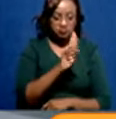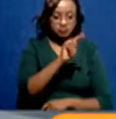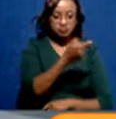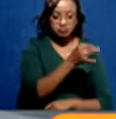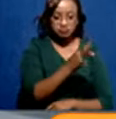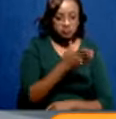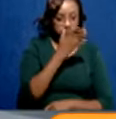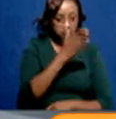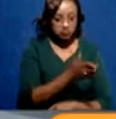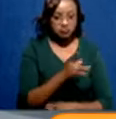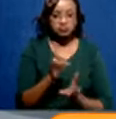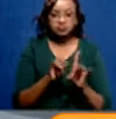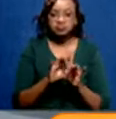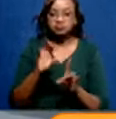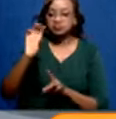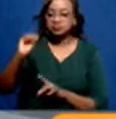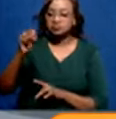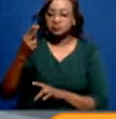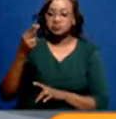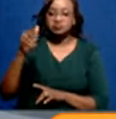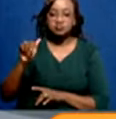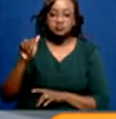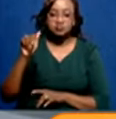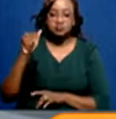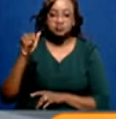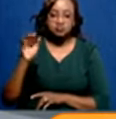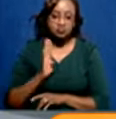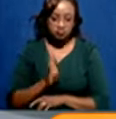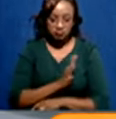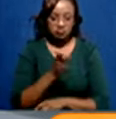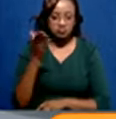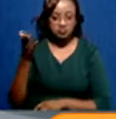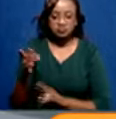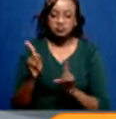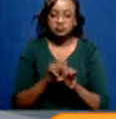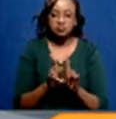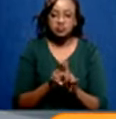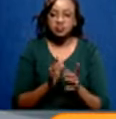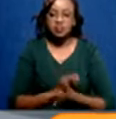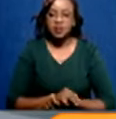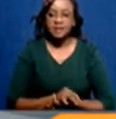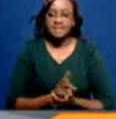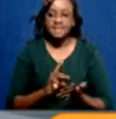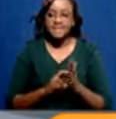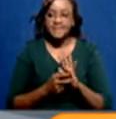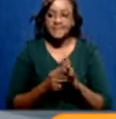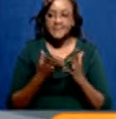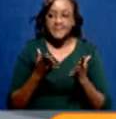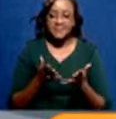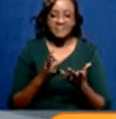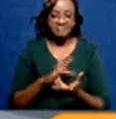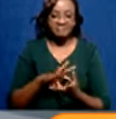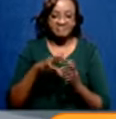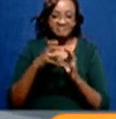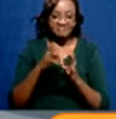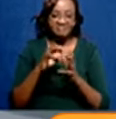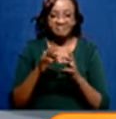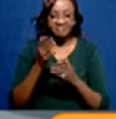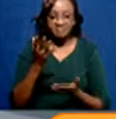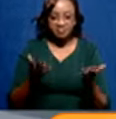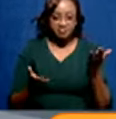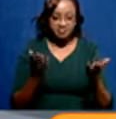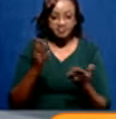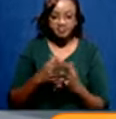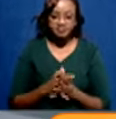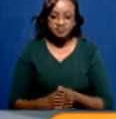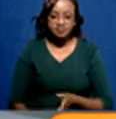We've got our Social Health Authority board, and of course the parent ministry also has to be kept appraised of things. So it's a bit of a complicated matrix.